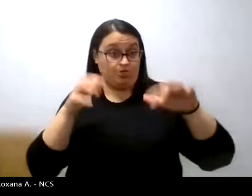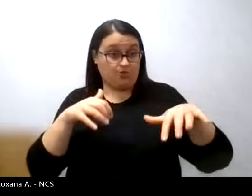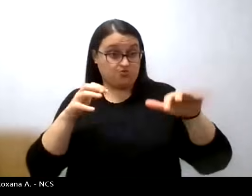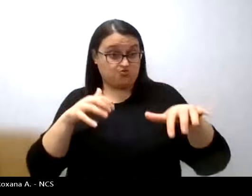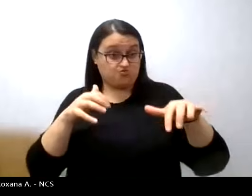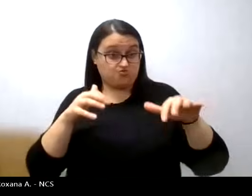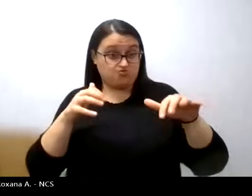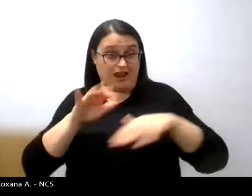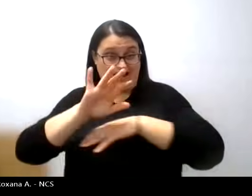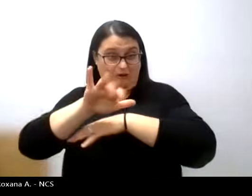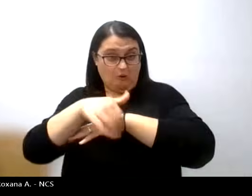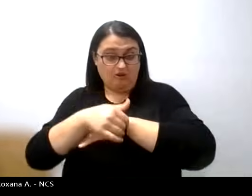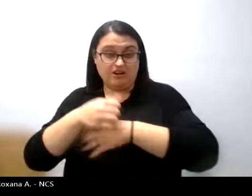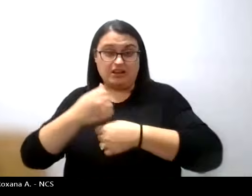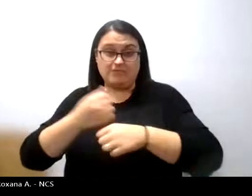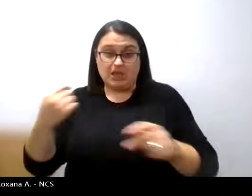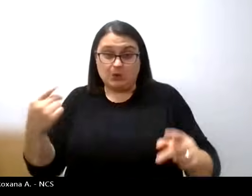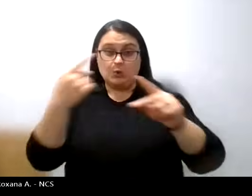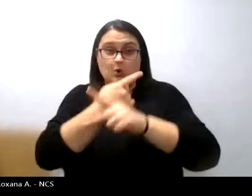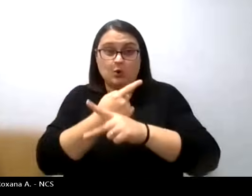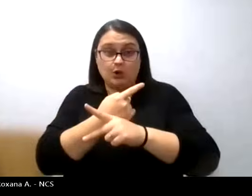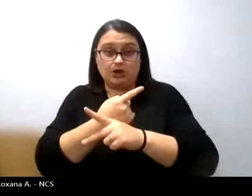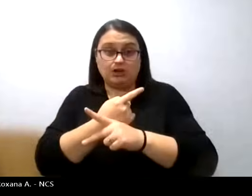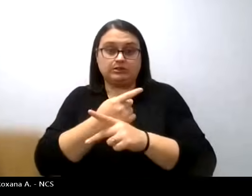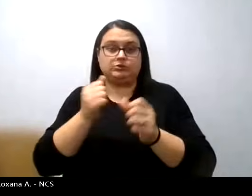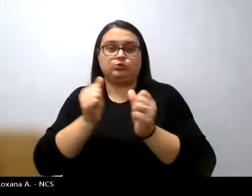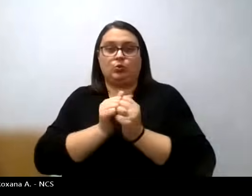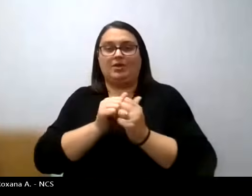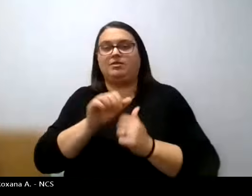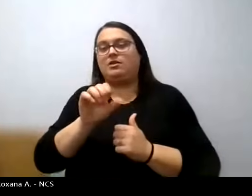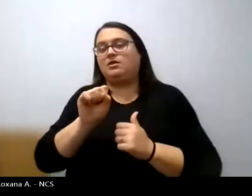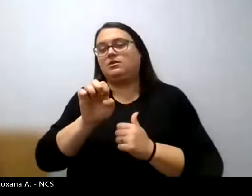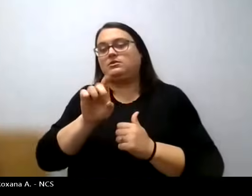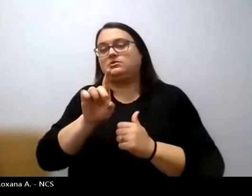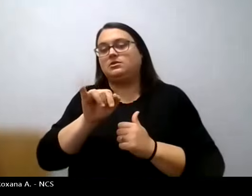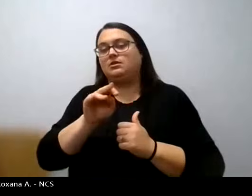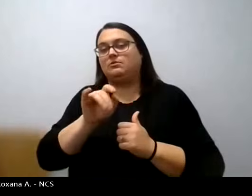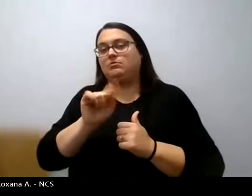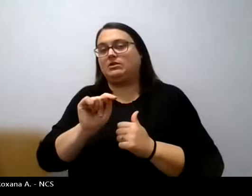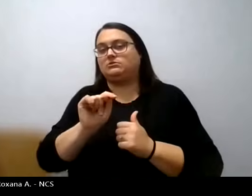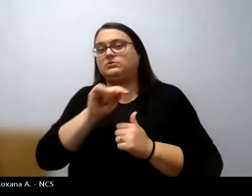get overnight make this worse with the sediment and such?